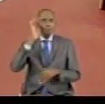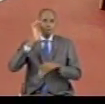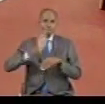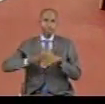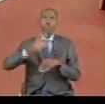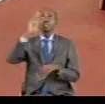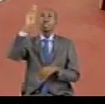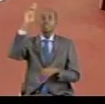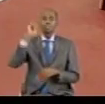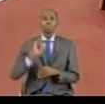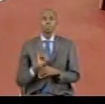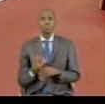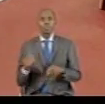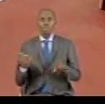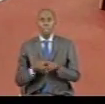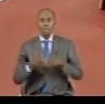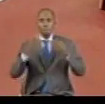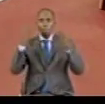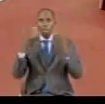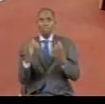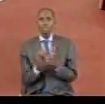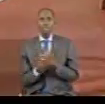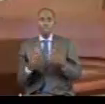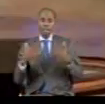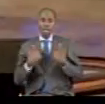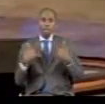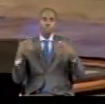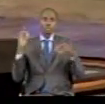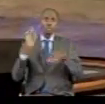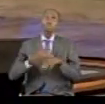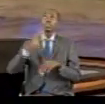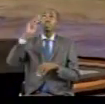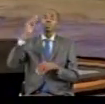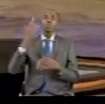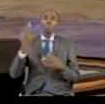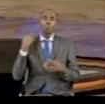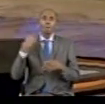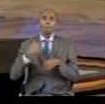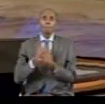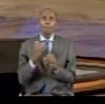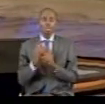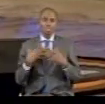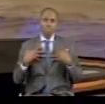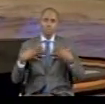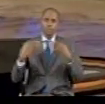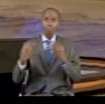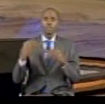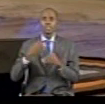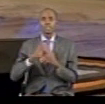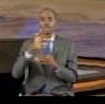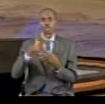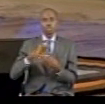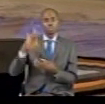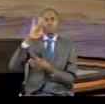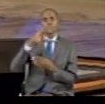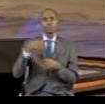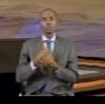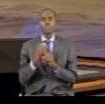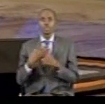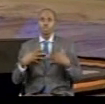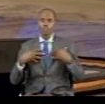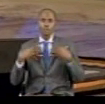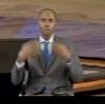As many as touched him were made whole. In your spirit, made whole. In